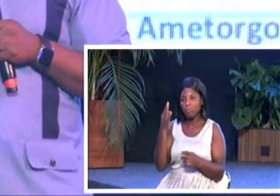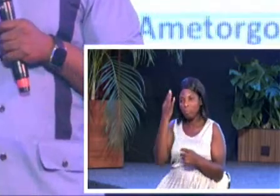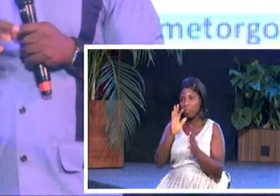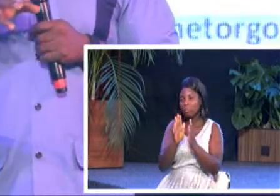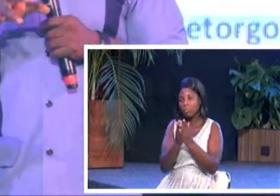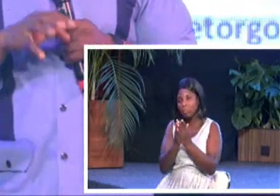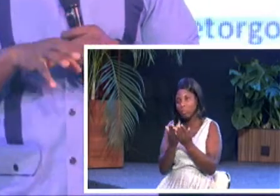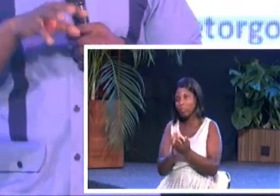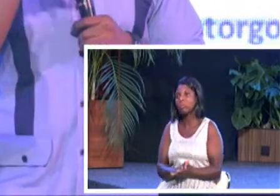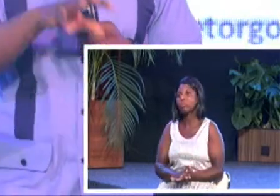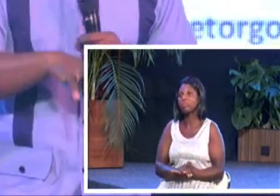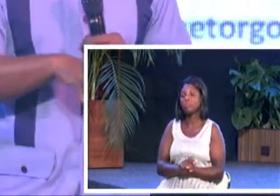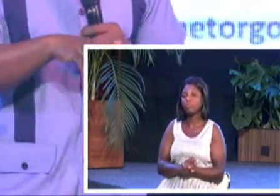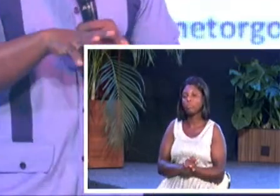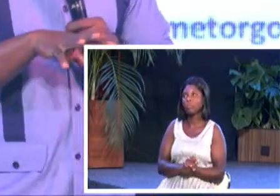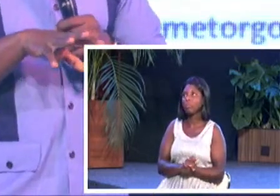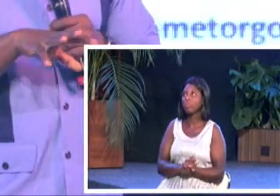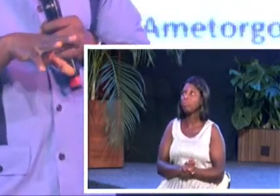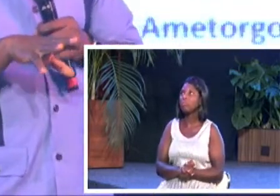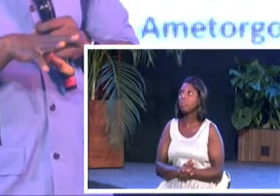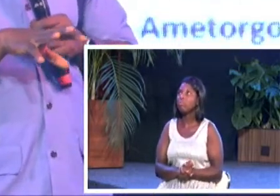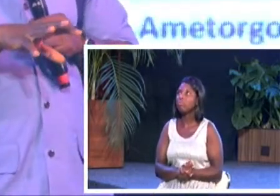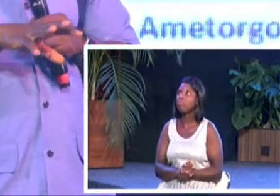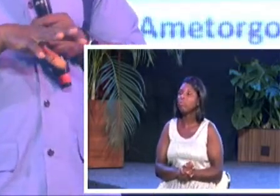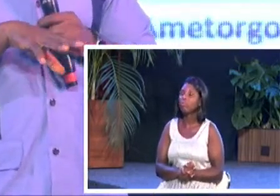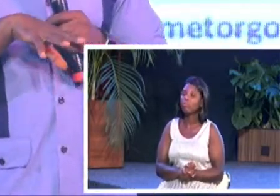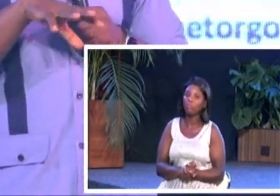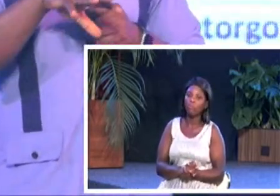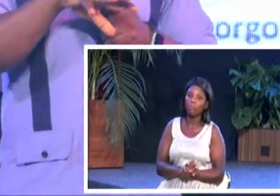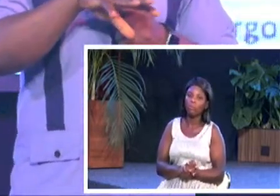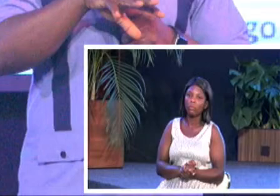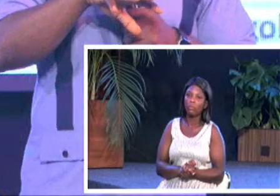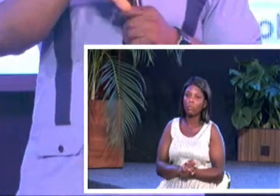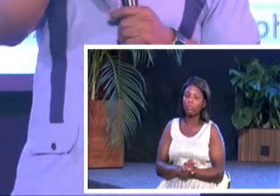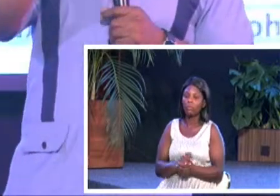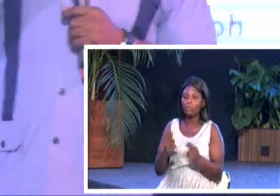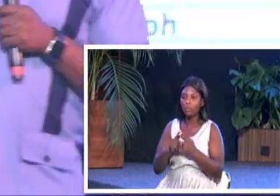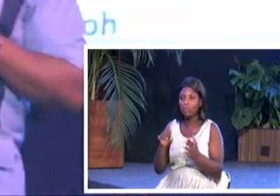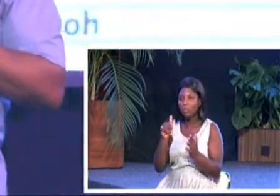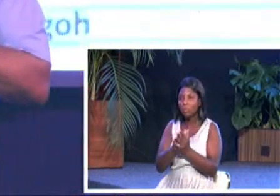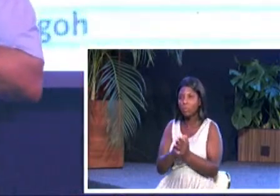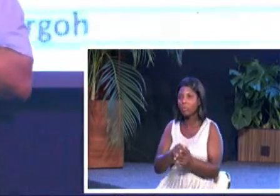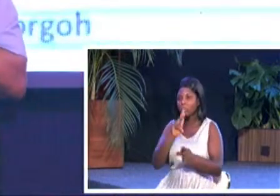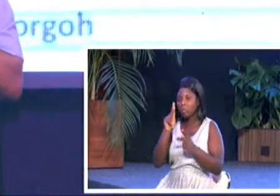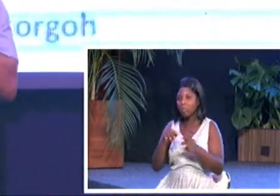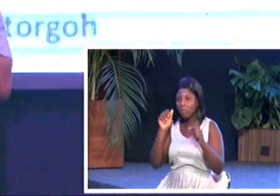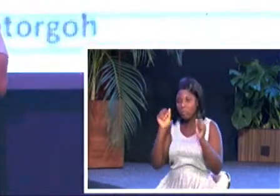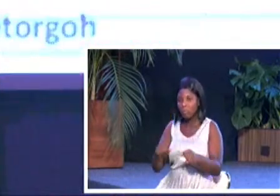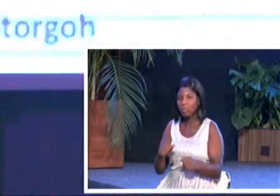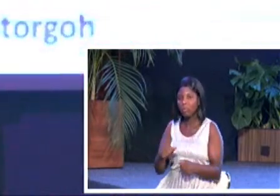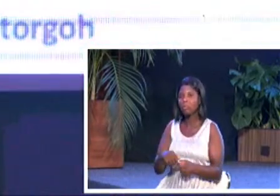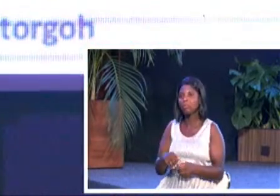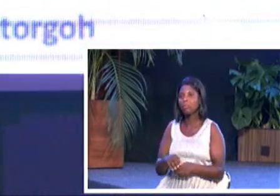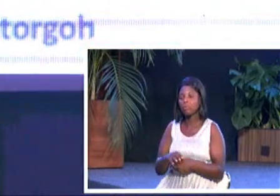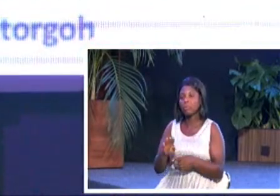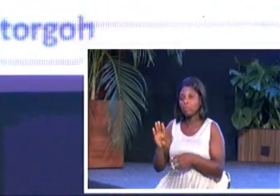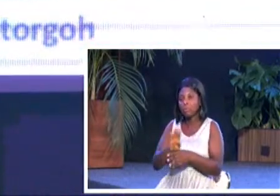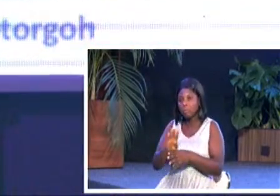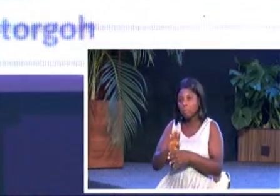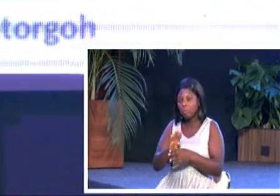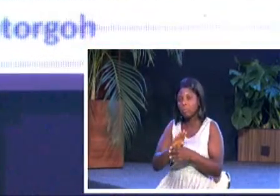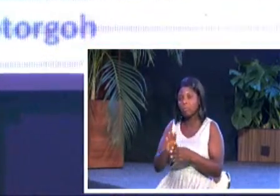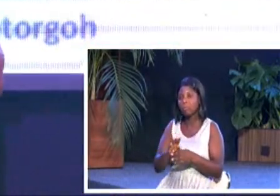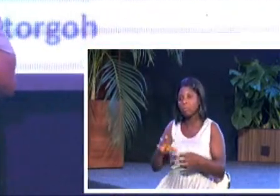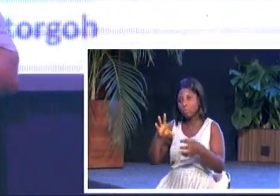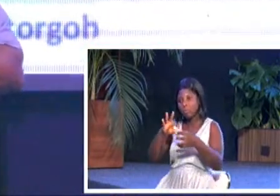Buying and selling online. The last, I think the last session, one